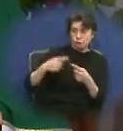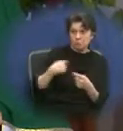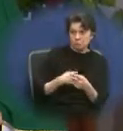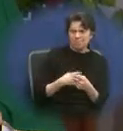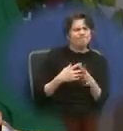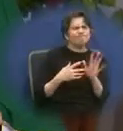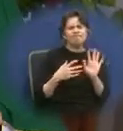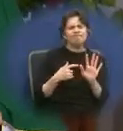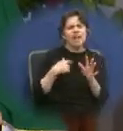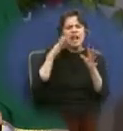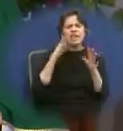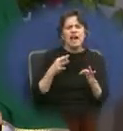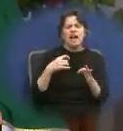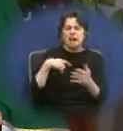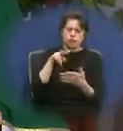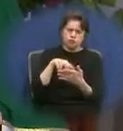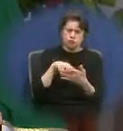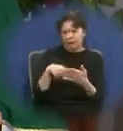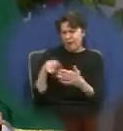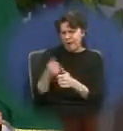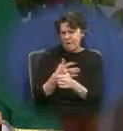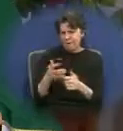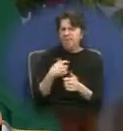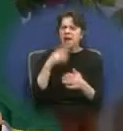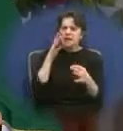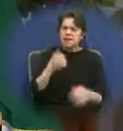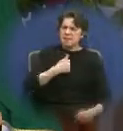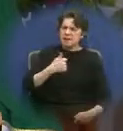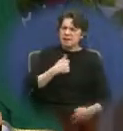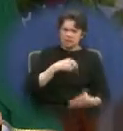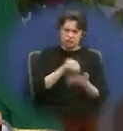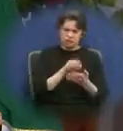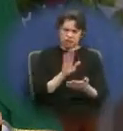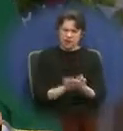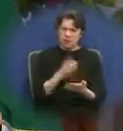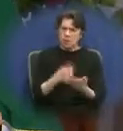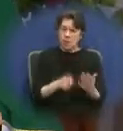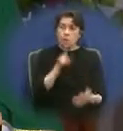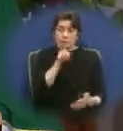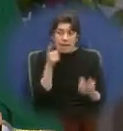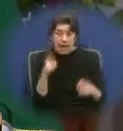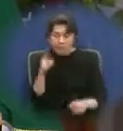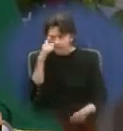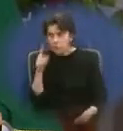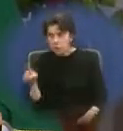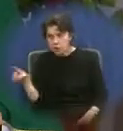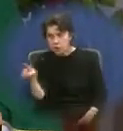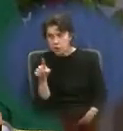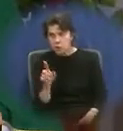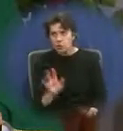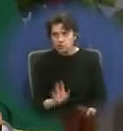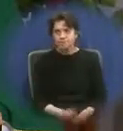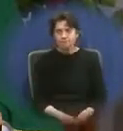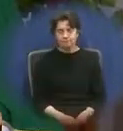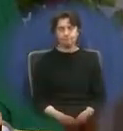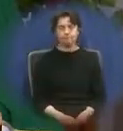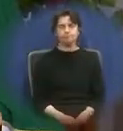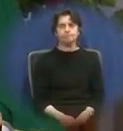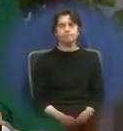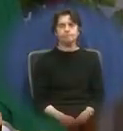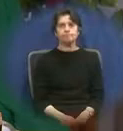investigating everything accurately anew, to write it down in an orderly sequence for you, most excellent